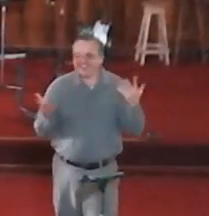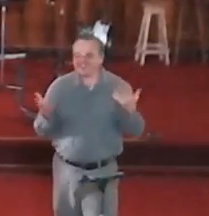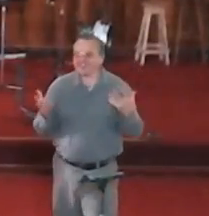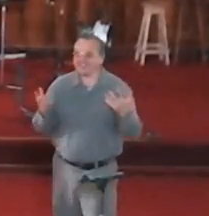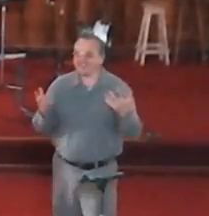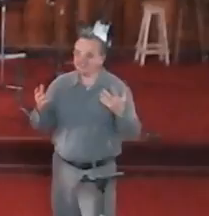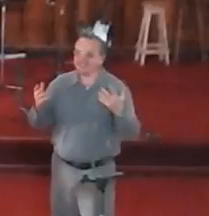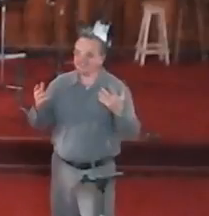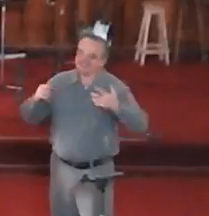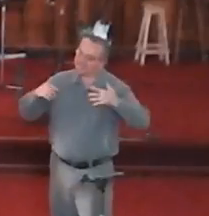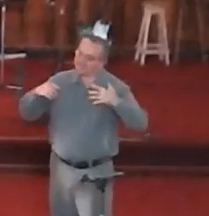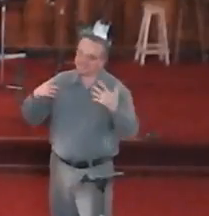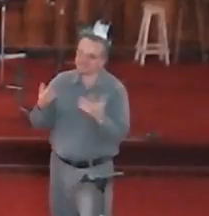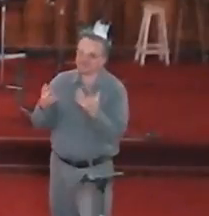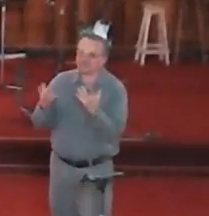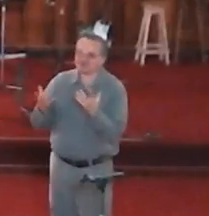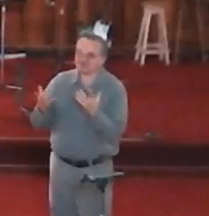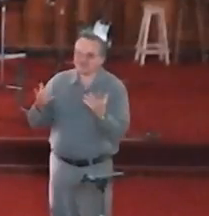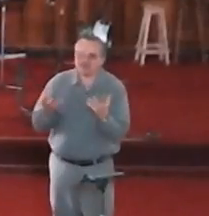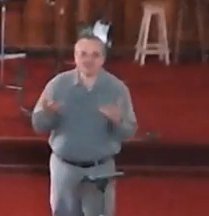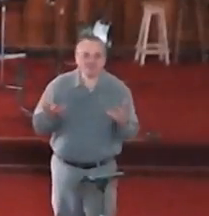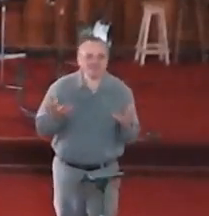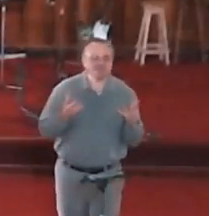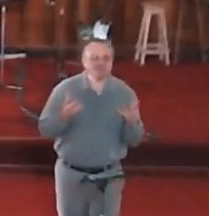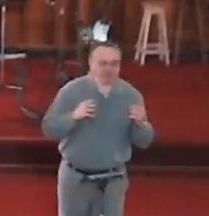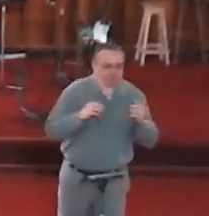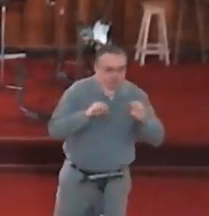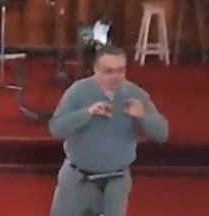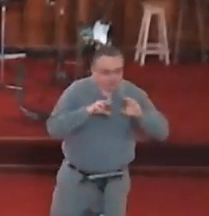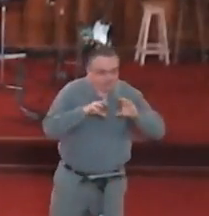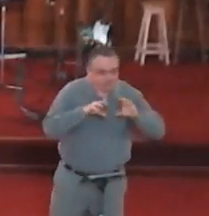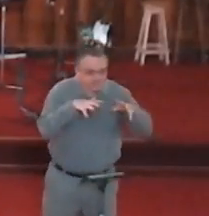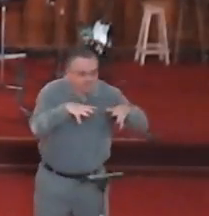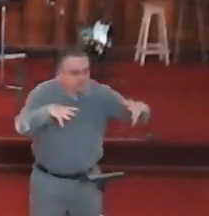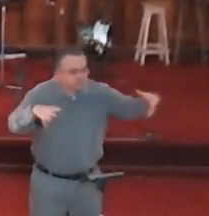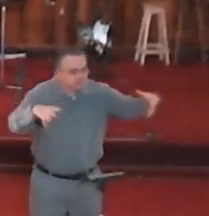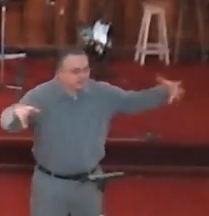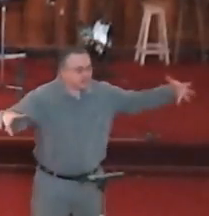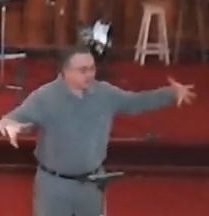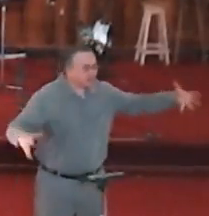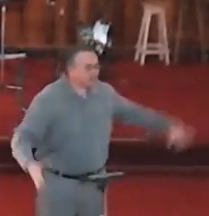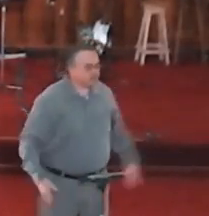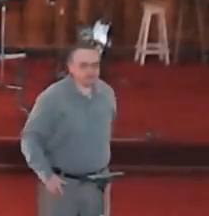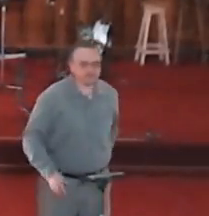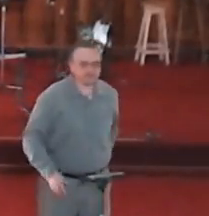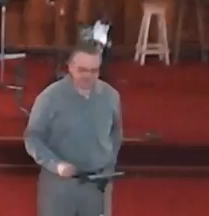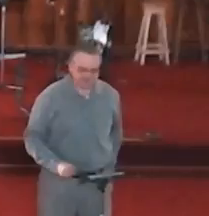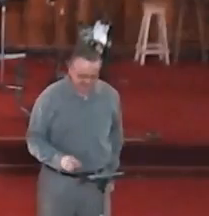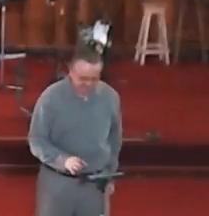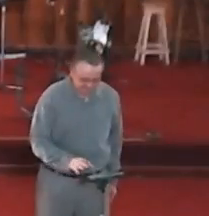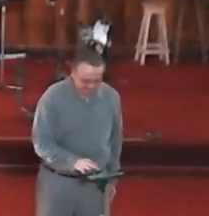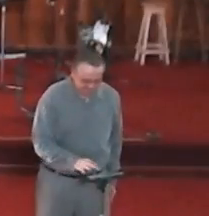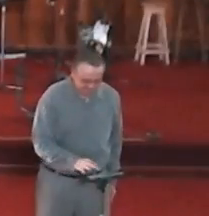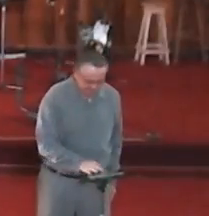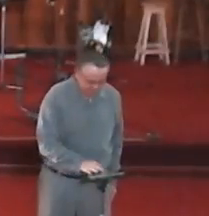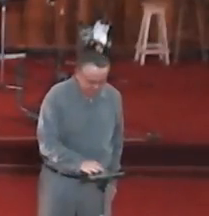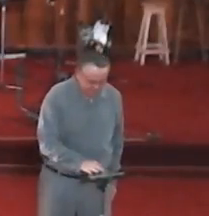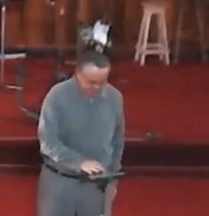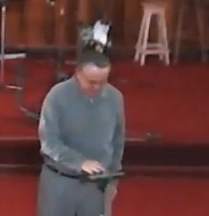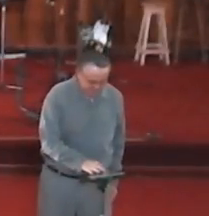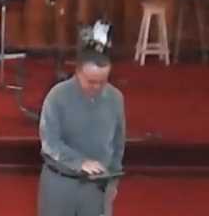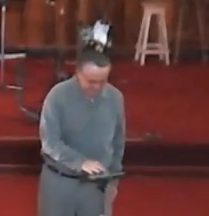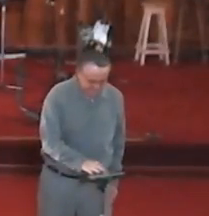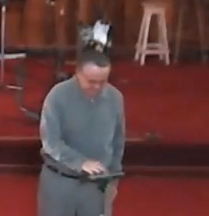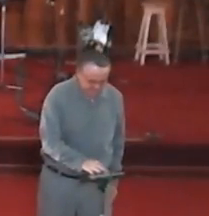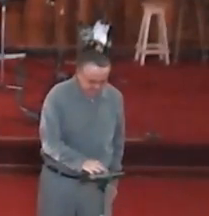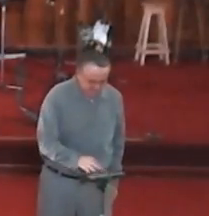two. Es tal vez muy simple, pero Dios estaba multiplicando más rápido. That may be oversimplified, but